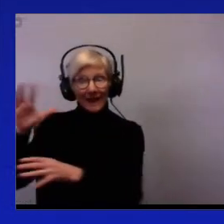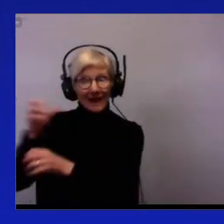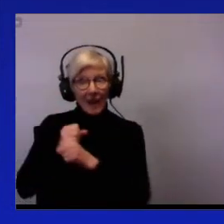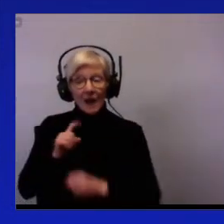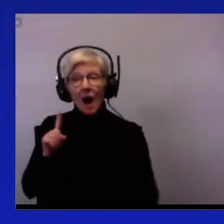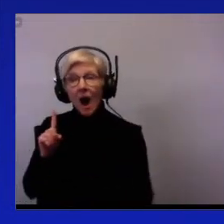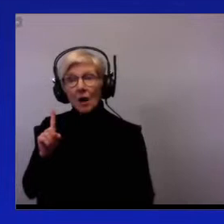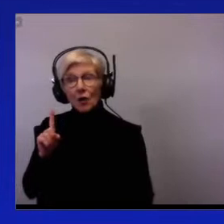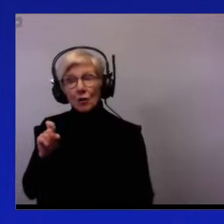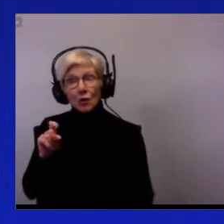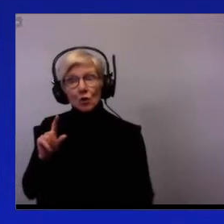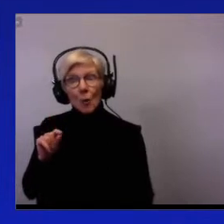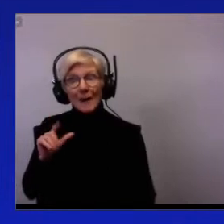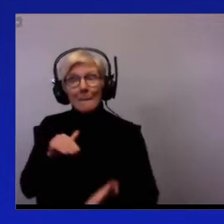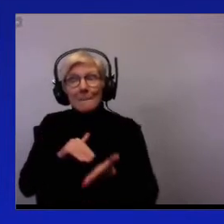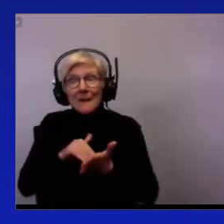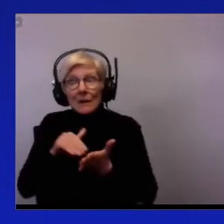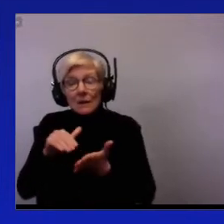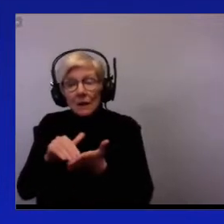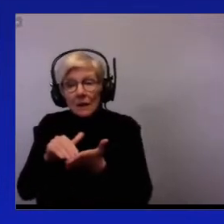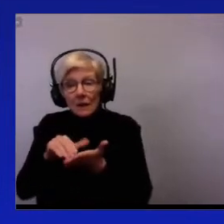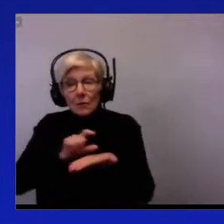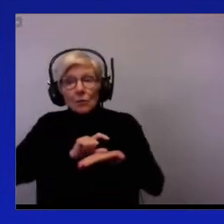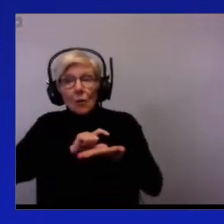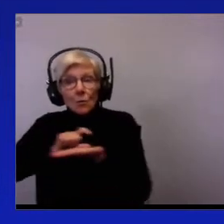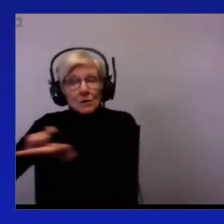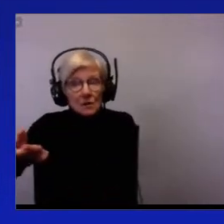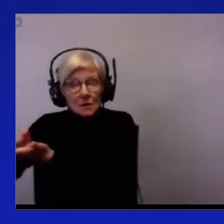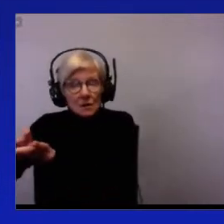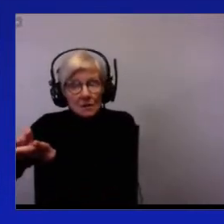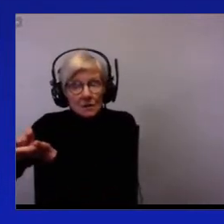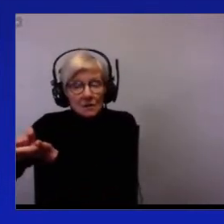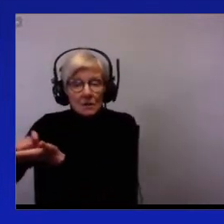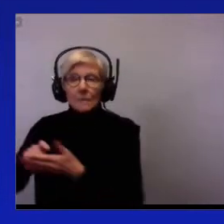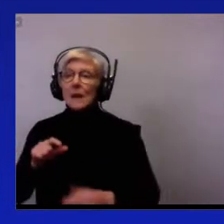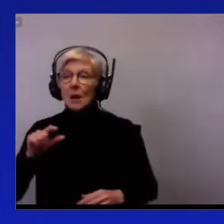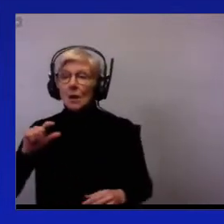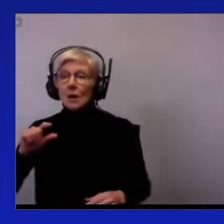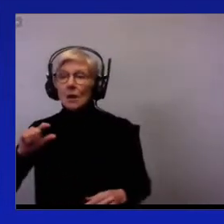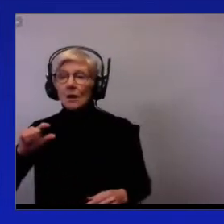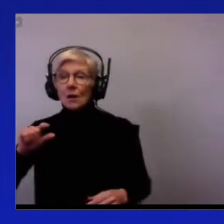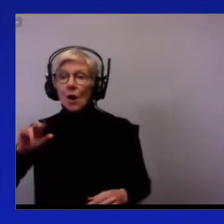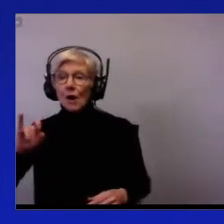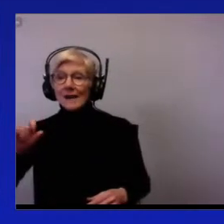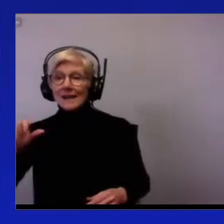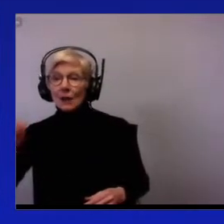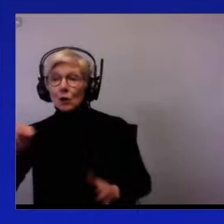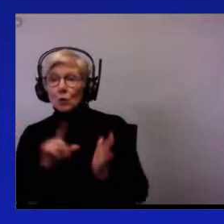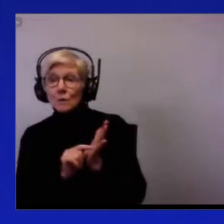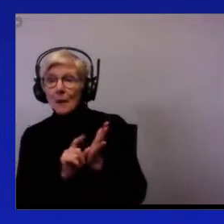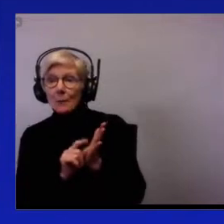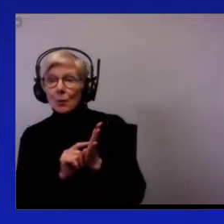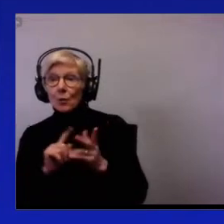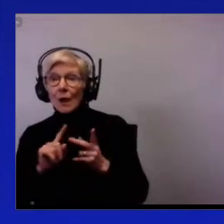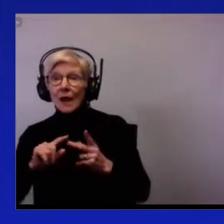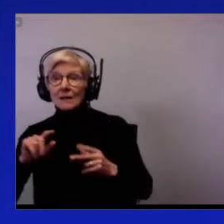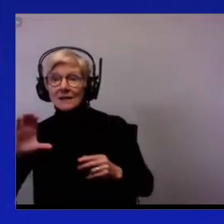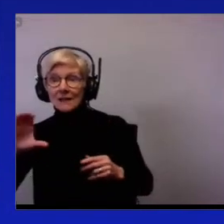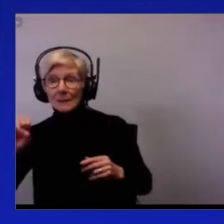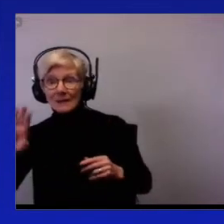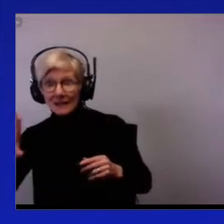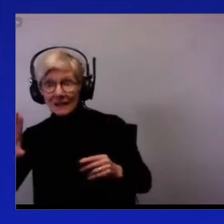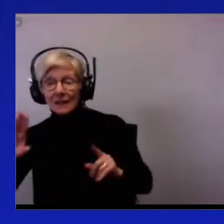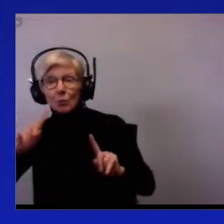120 million doses of the vaccine. The Guardian newspaper and now the CBC today report that the EU